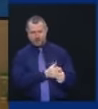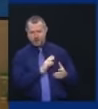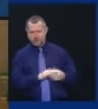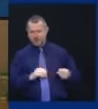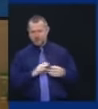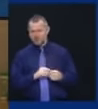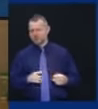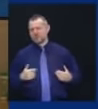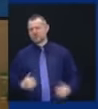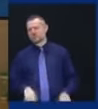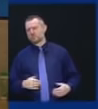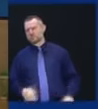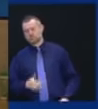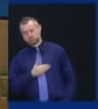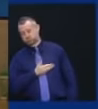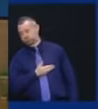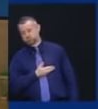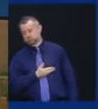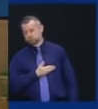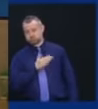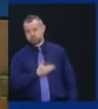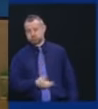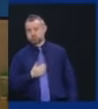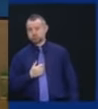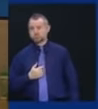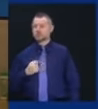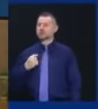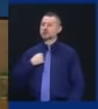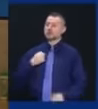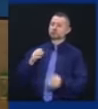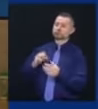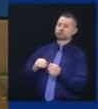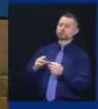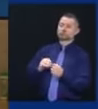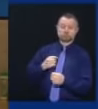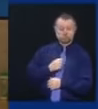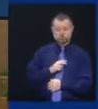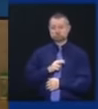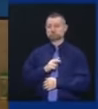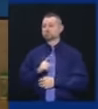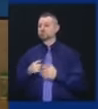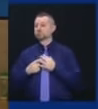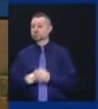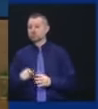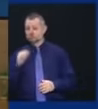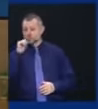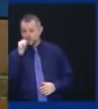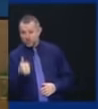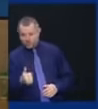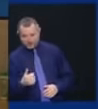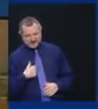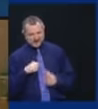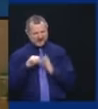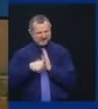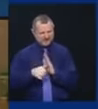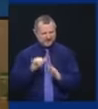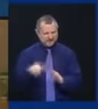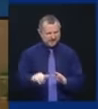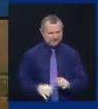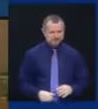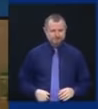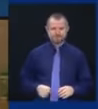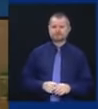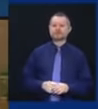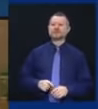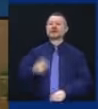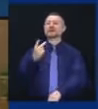Reverend Richardson. As the Reverend said, tomorrow, and I want to highlight this, vaccines